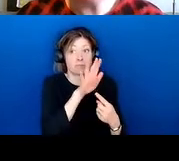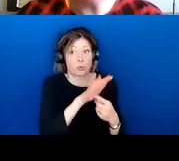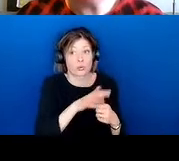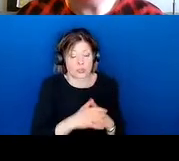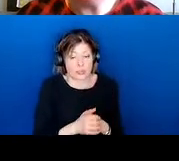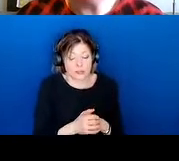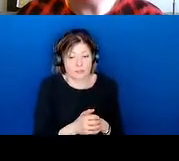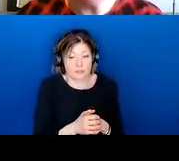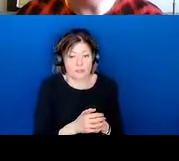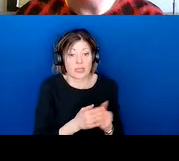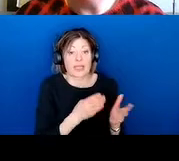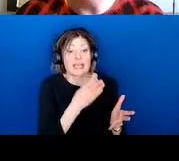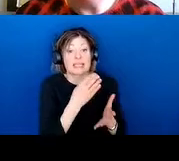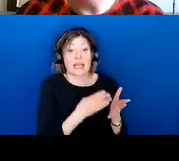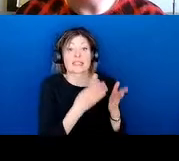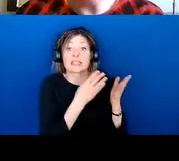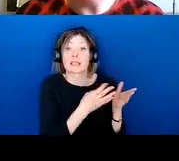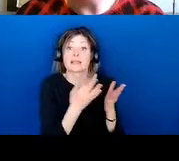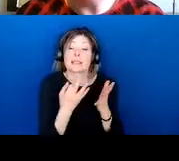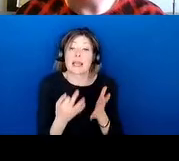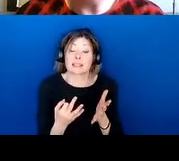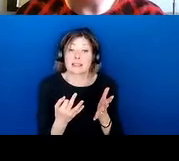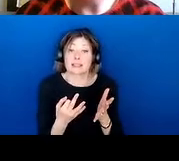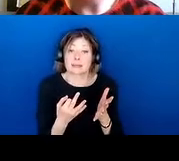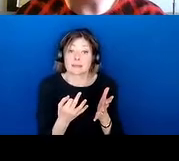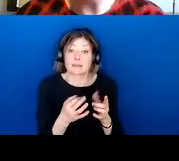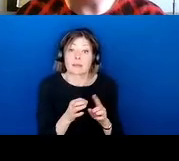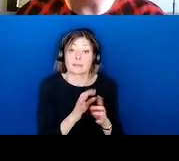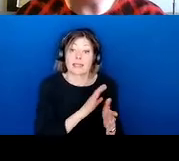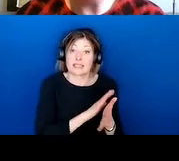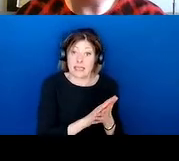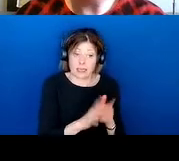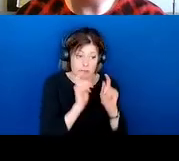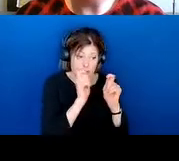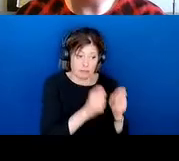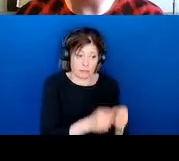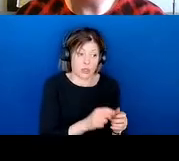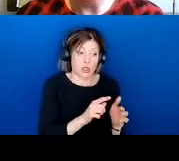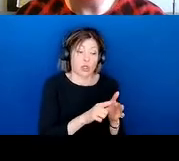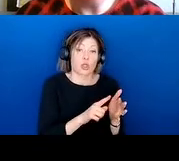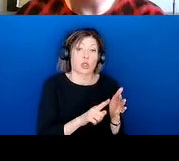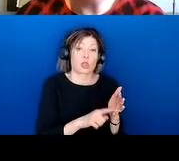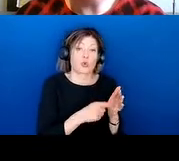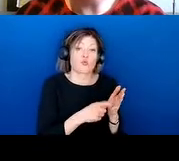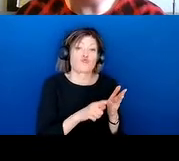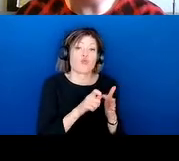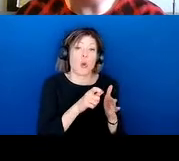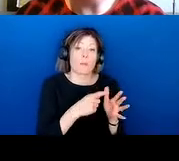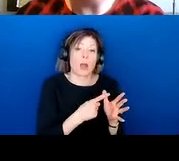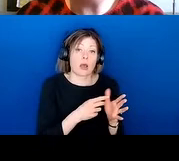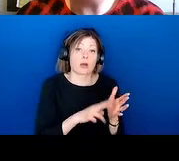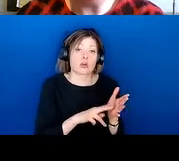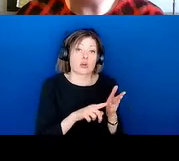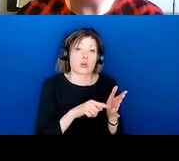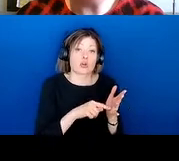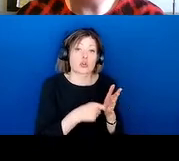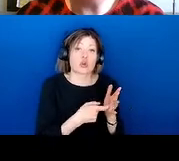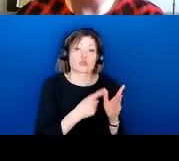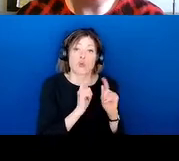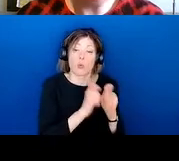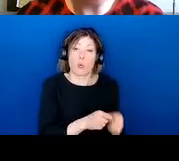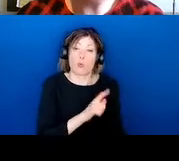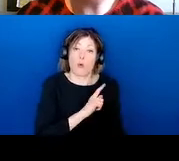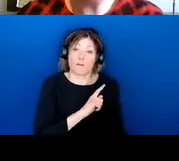In 1998, it received the Europa Nostra Award for exemplary